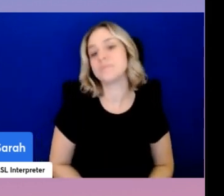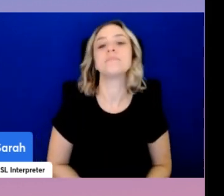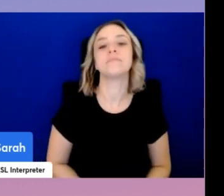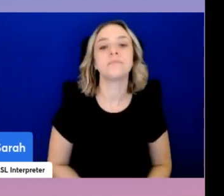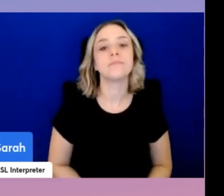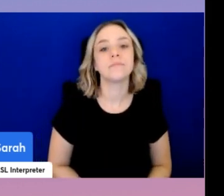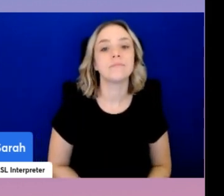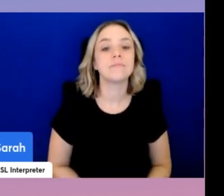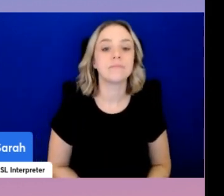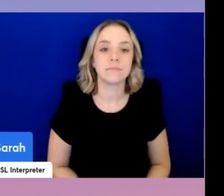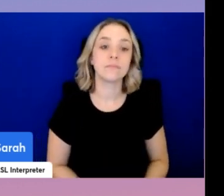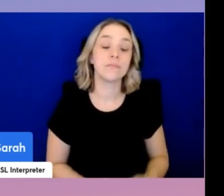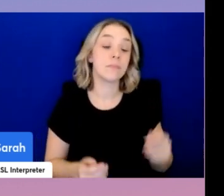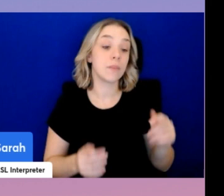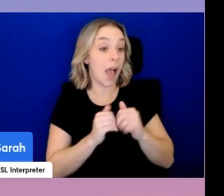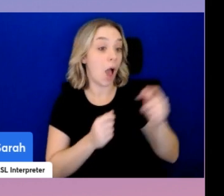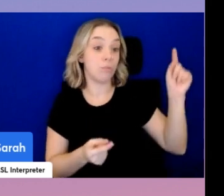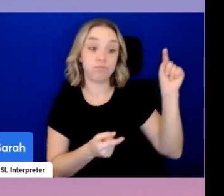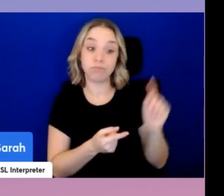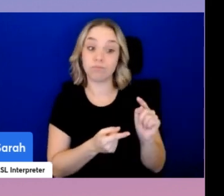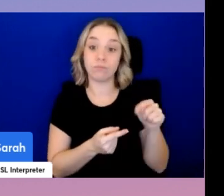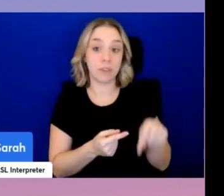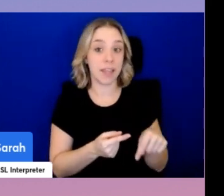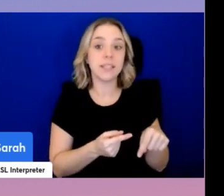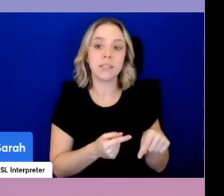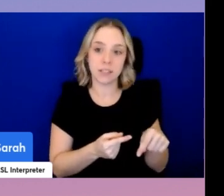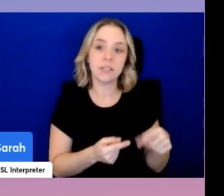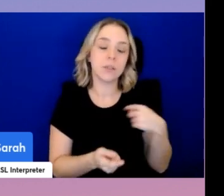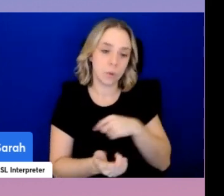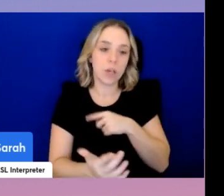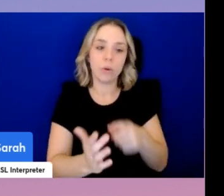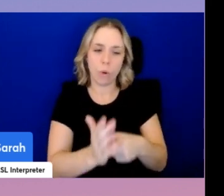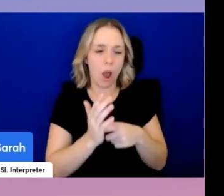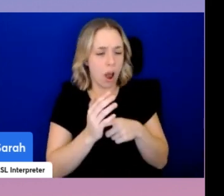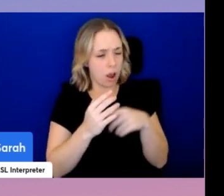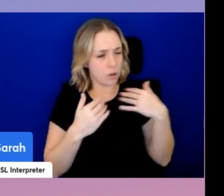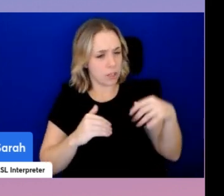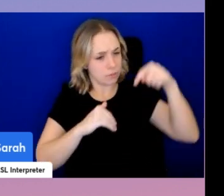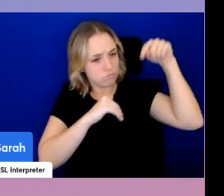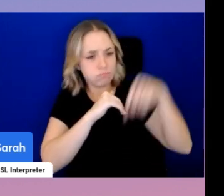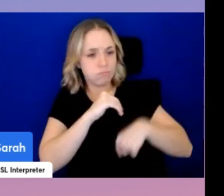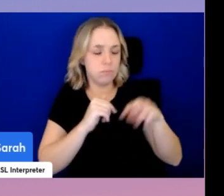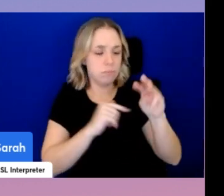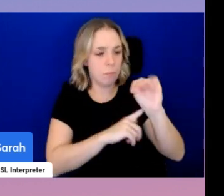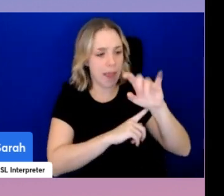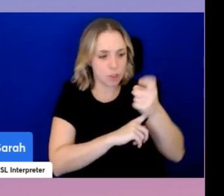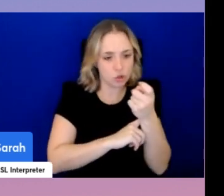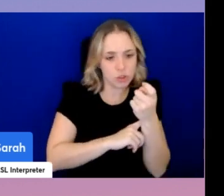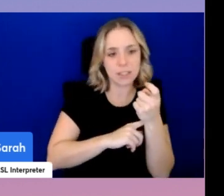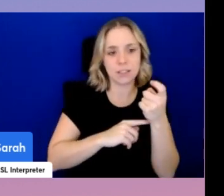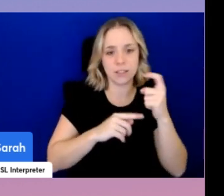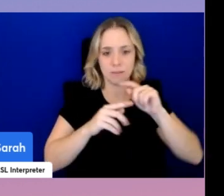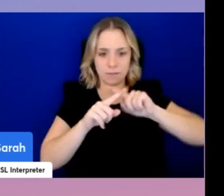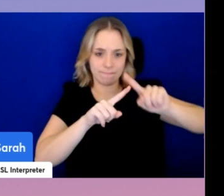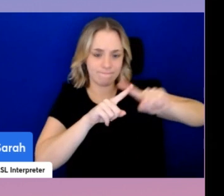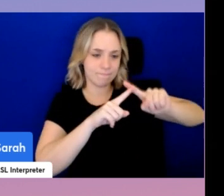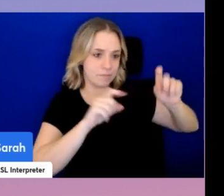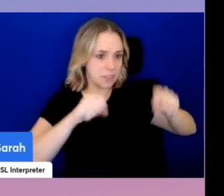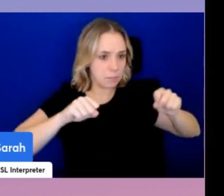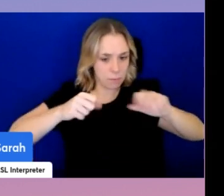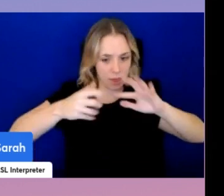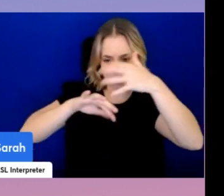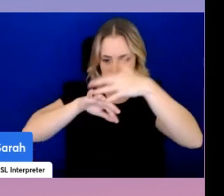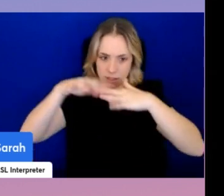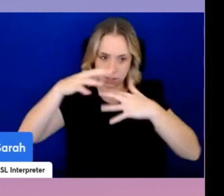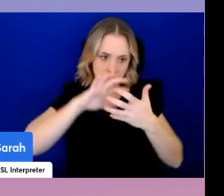In order to mitigate this, we require an intricate matrix of cross-account, cross-role capabilities that ensure the currently active role